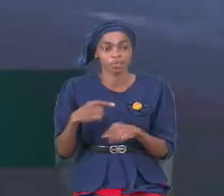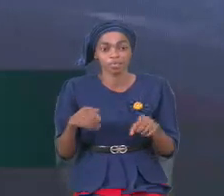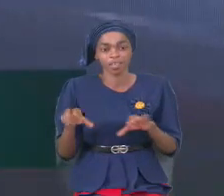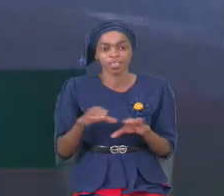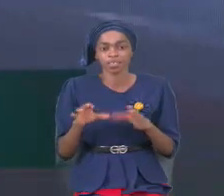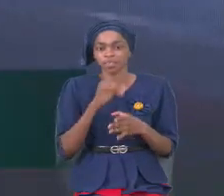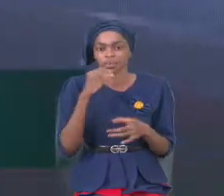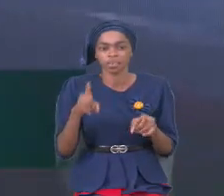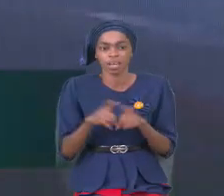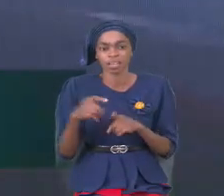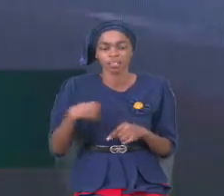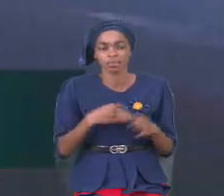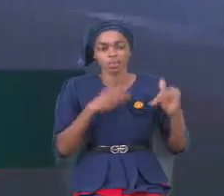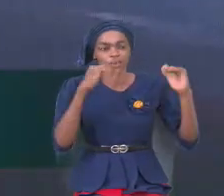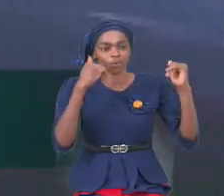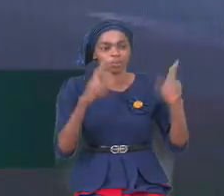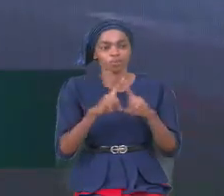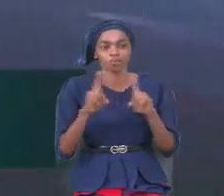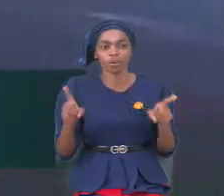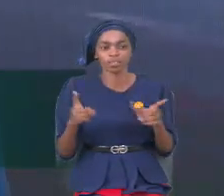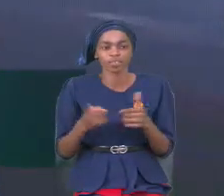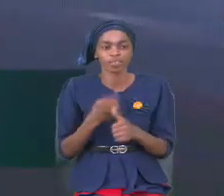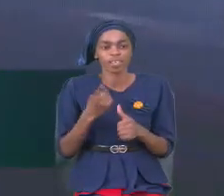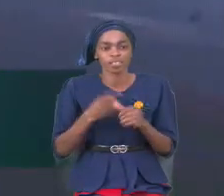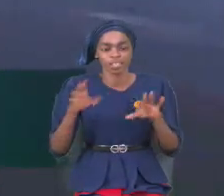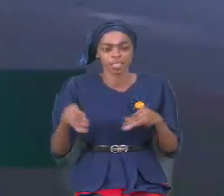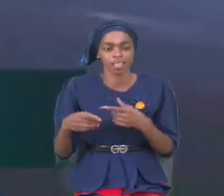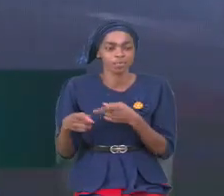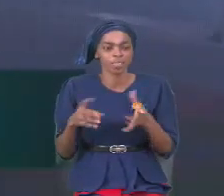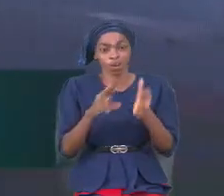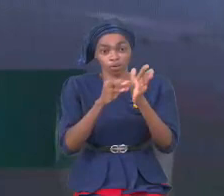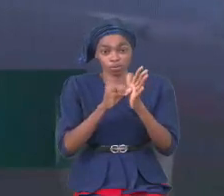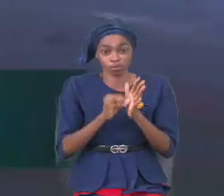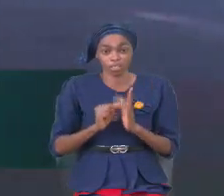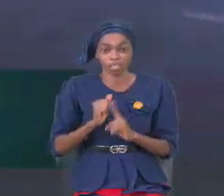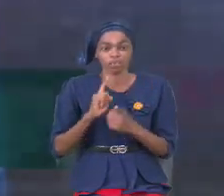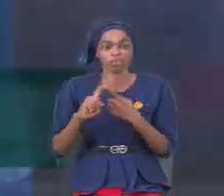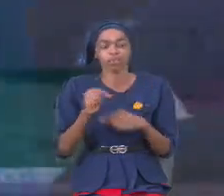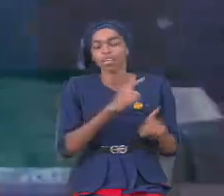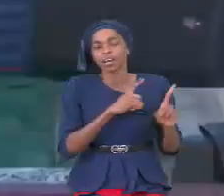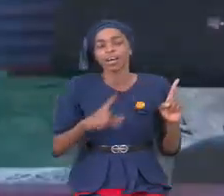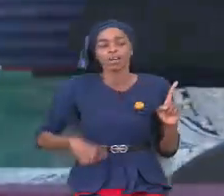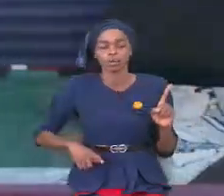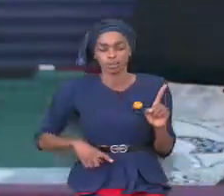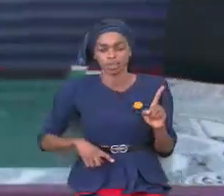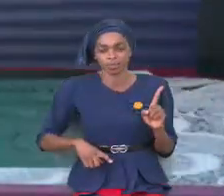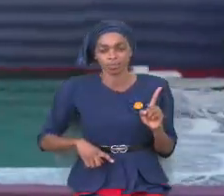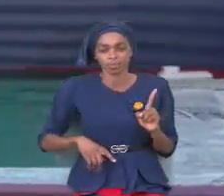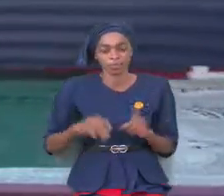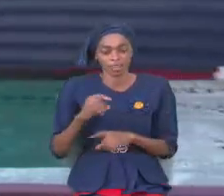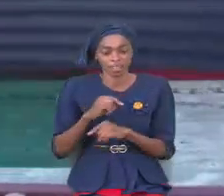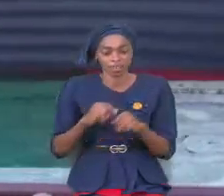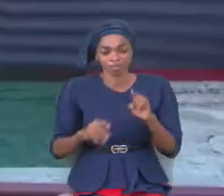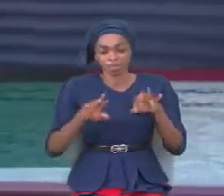first gave their own selves unto the Lord." Gave their own selves unto the